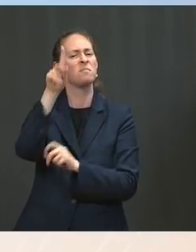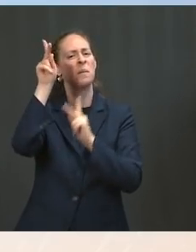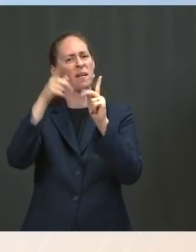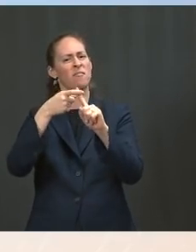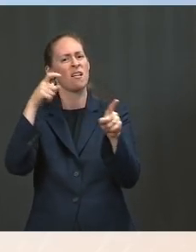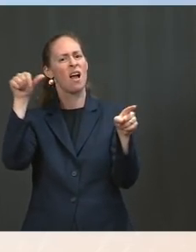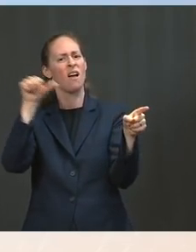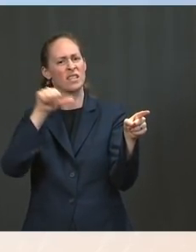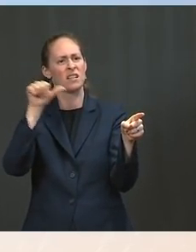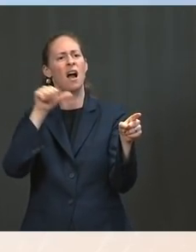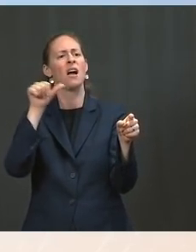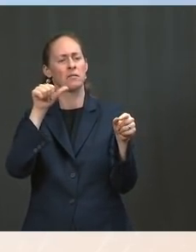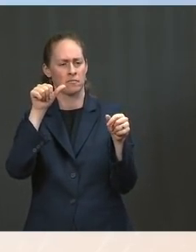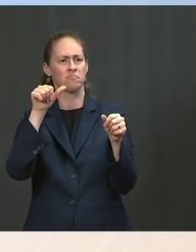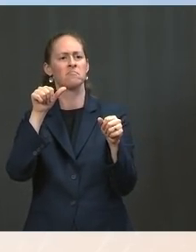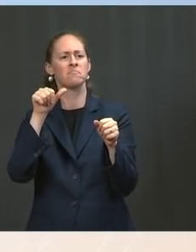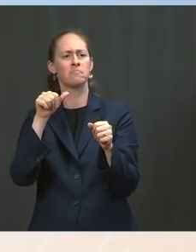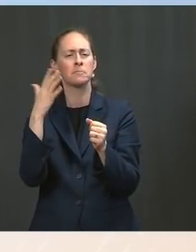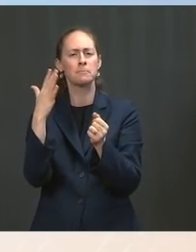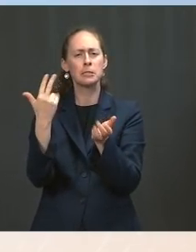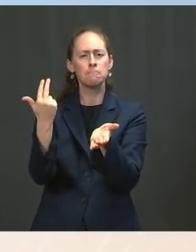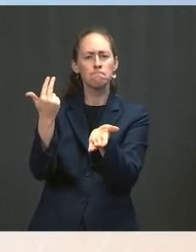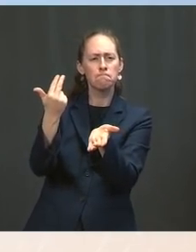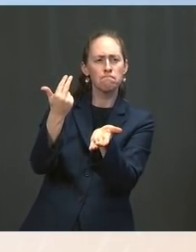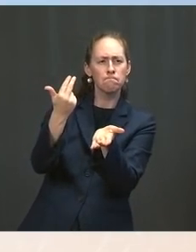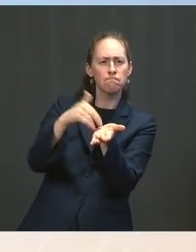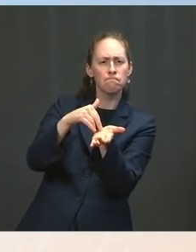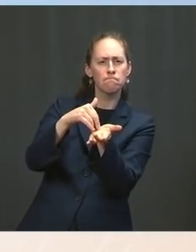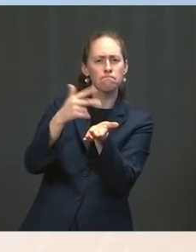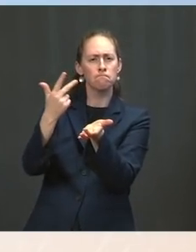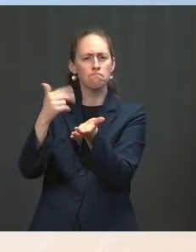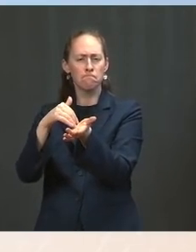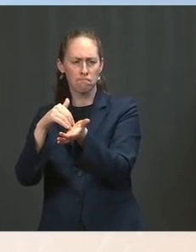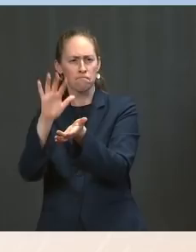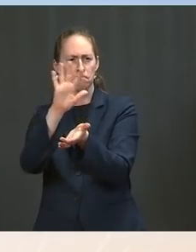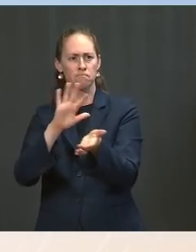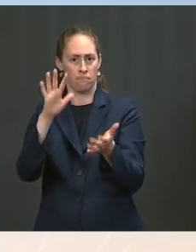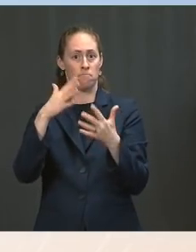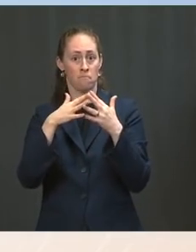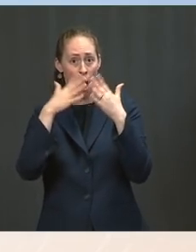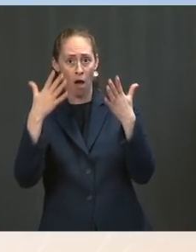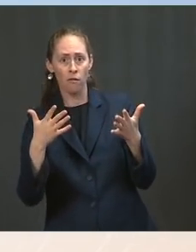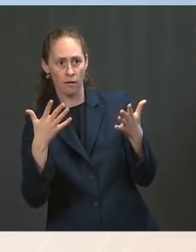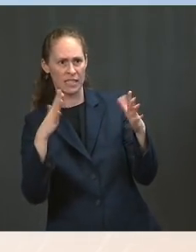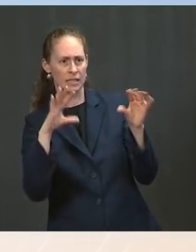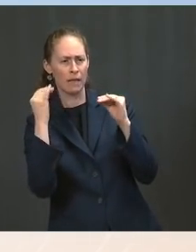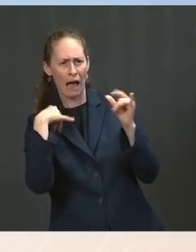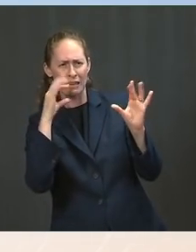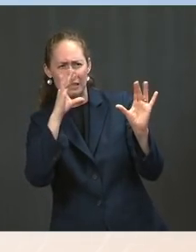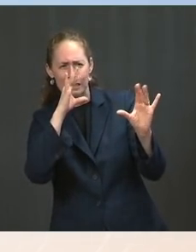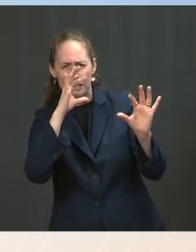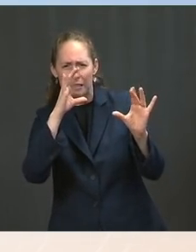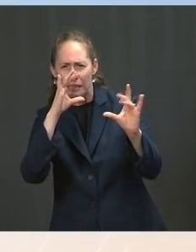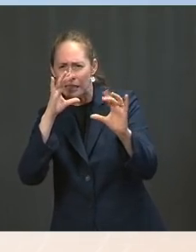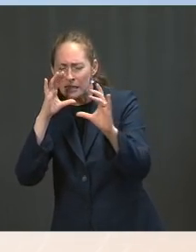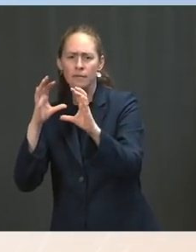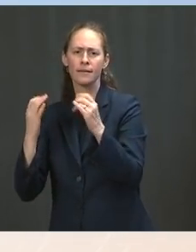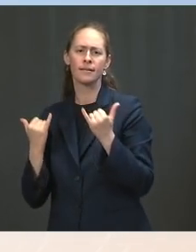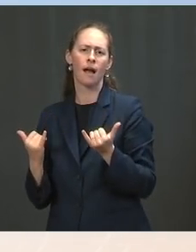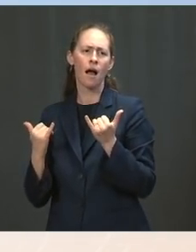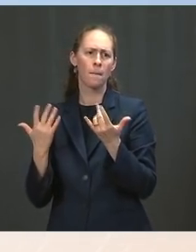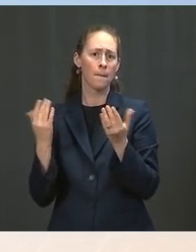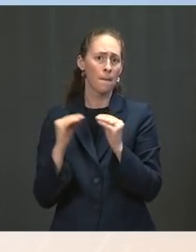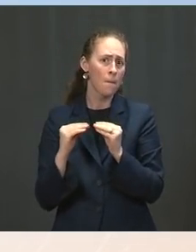thousand Americans who have already been evacuated, and we are working on the rest now. So a few thousand. Do you have anything more specific? Are these people traveling